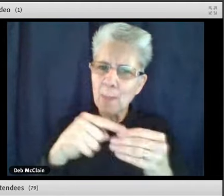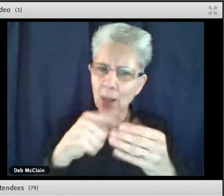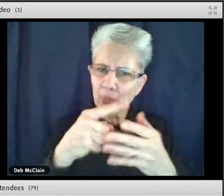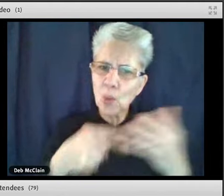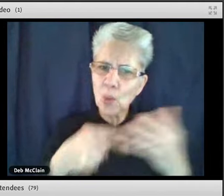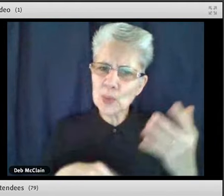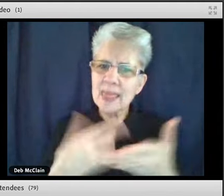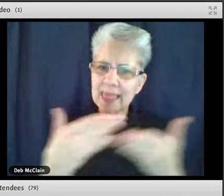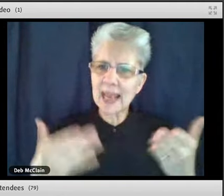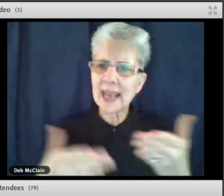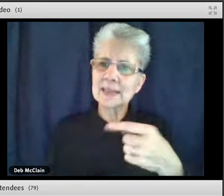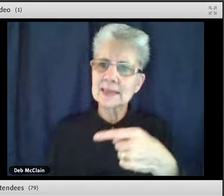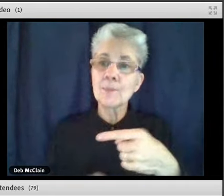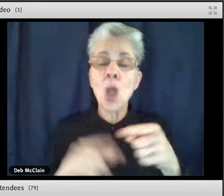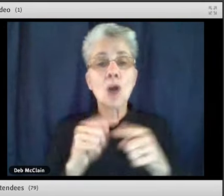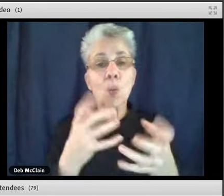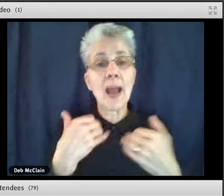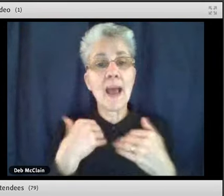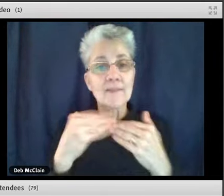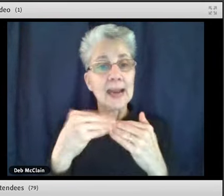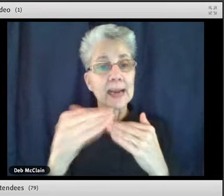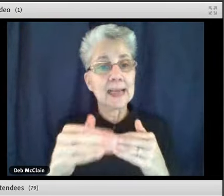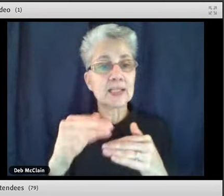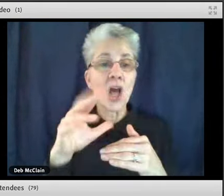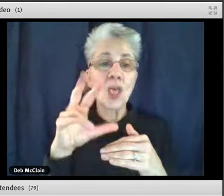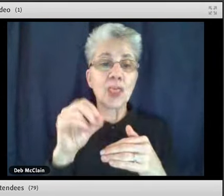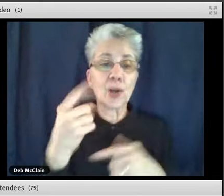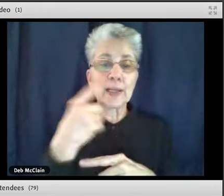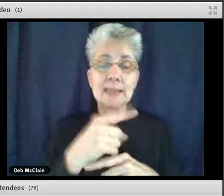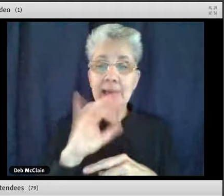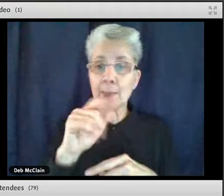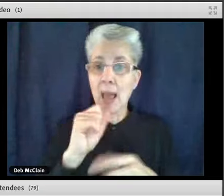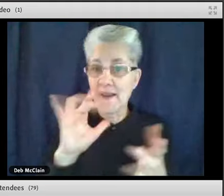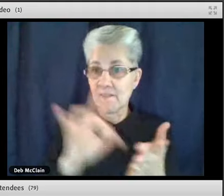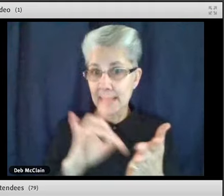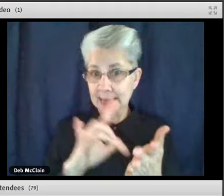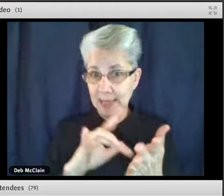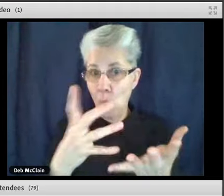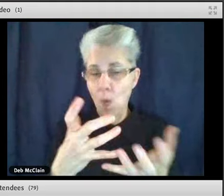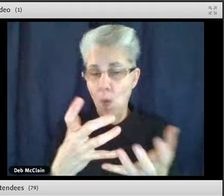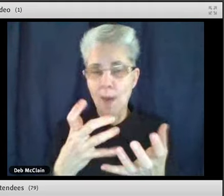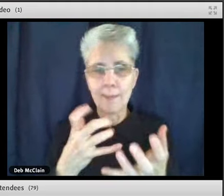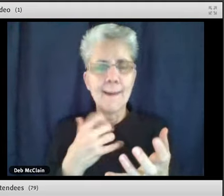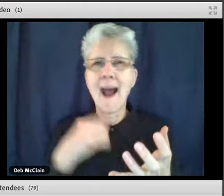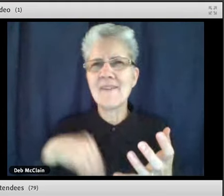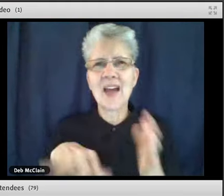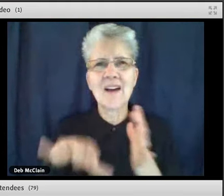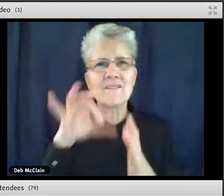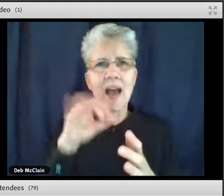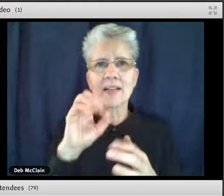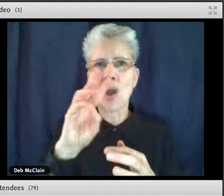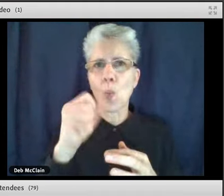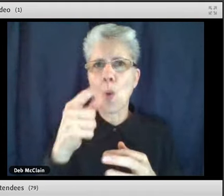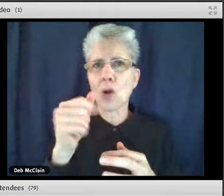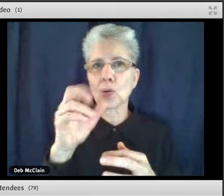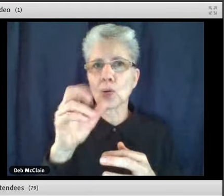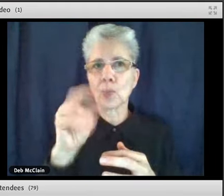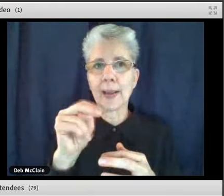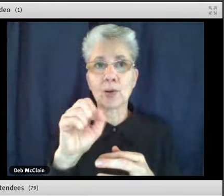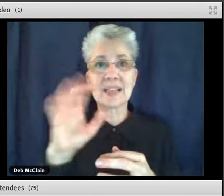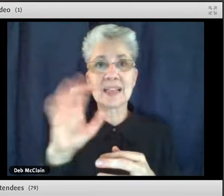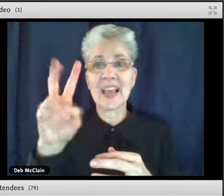have at least a 30-day supply of your medicine. I have yet to find a Walgreens or CVS that's closed to get my medicine, and you can go